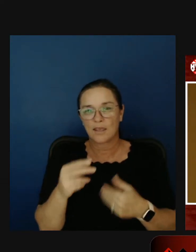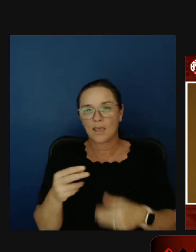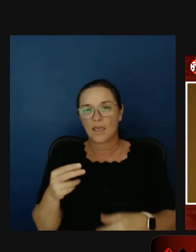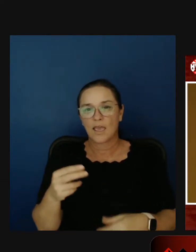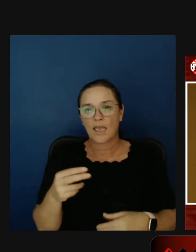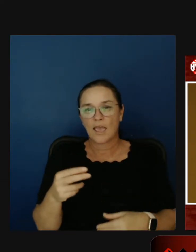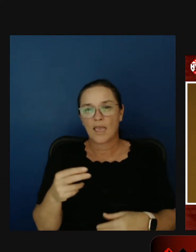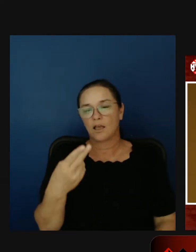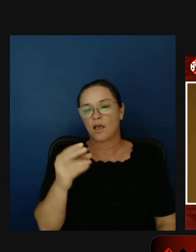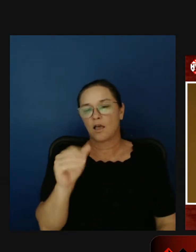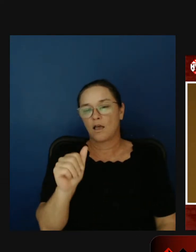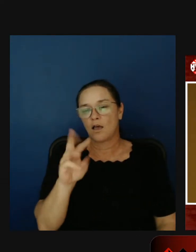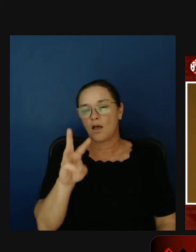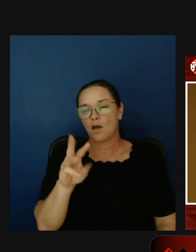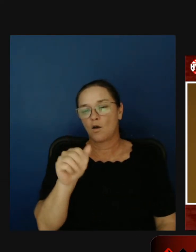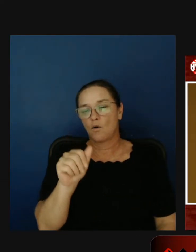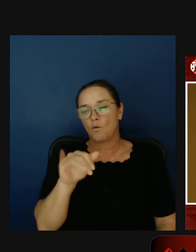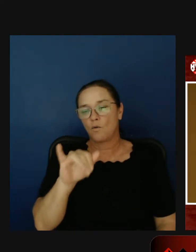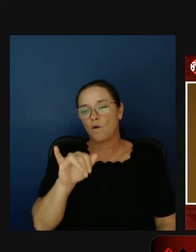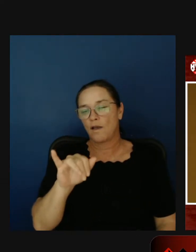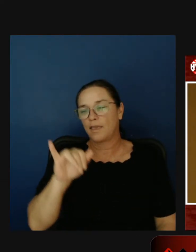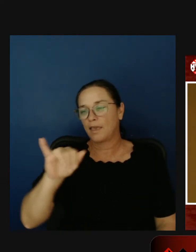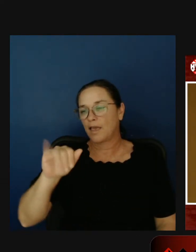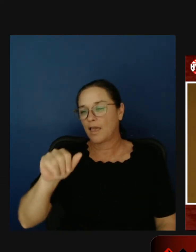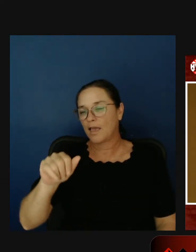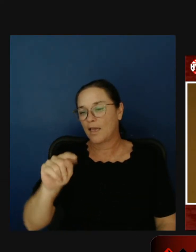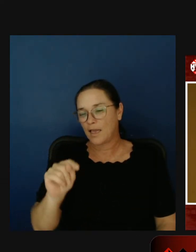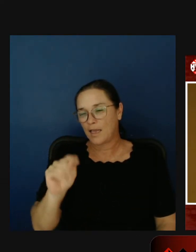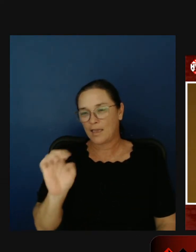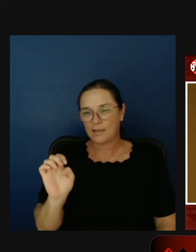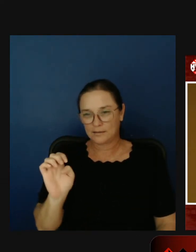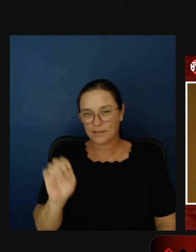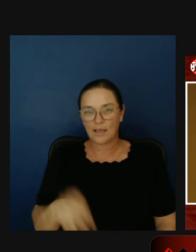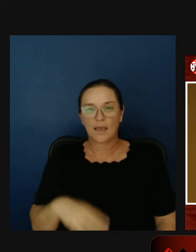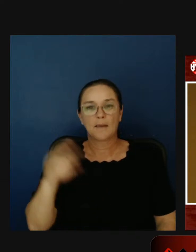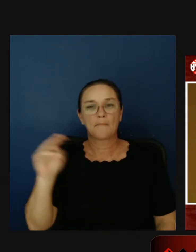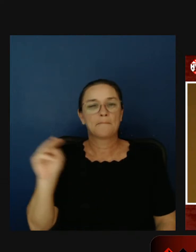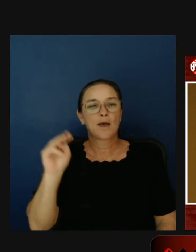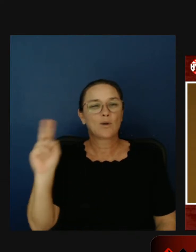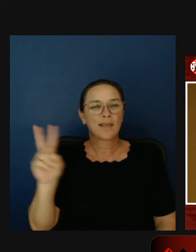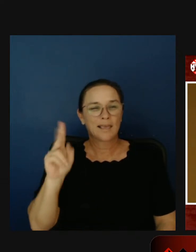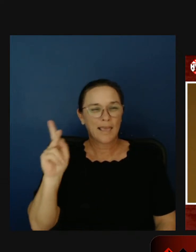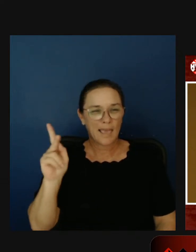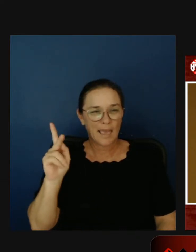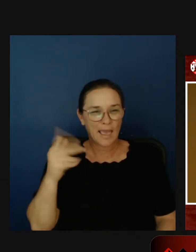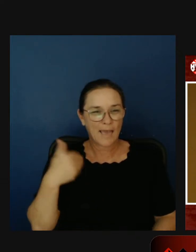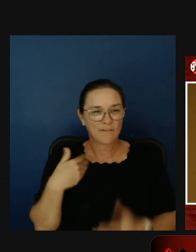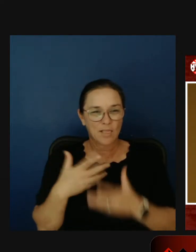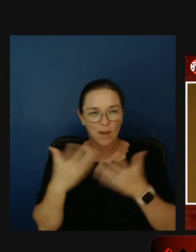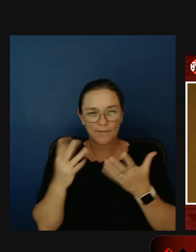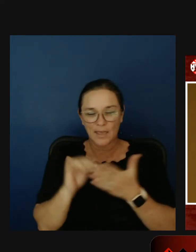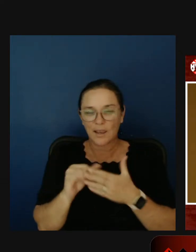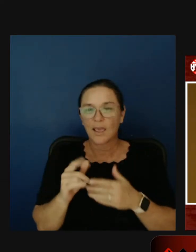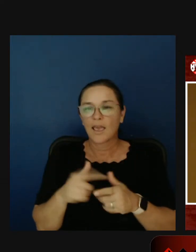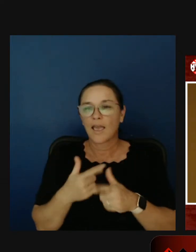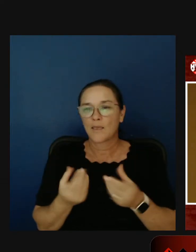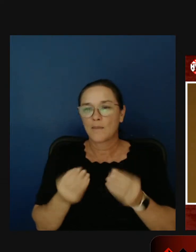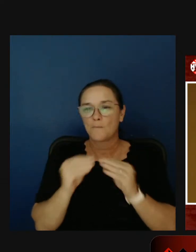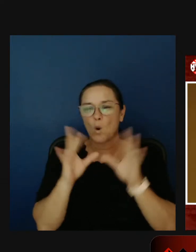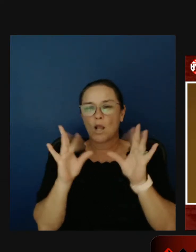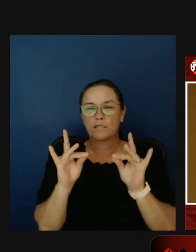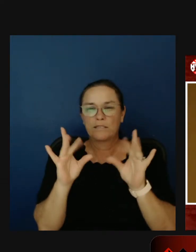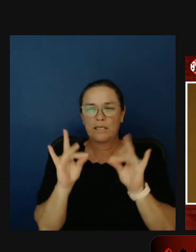Hawaii, of course. Mauna Loa, or not Mauna Loa, Mauna Kea has a lot of Hawaiiites that have erupted from it. And then even more sticky as you move up into the